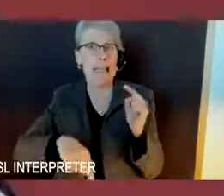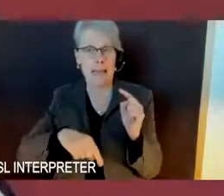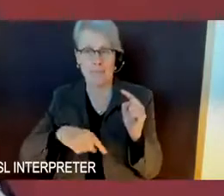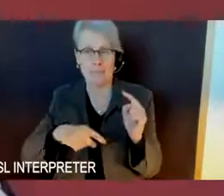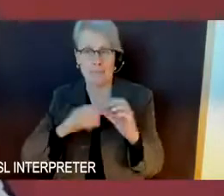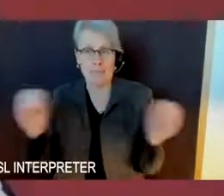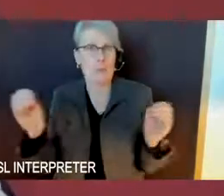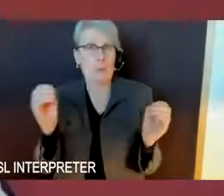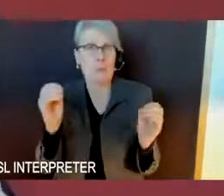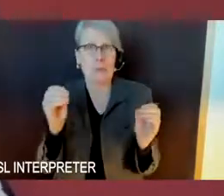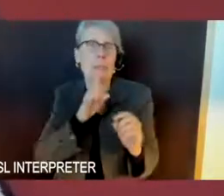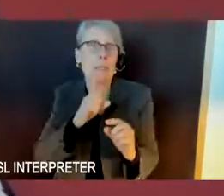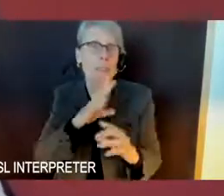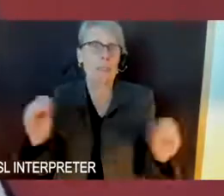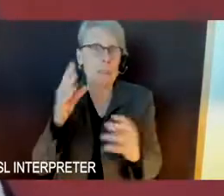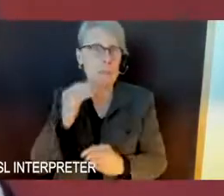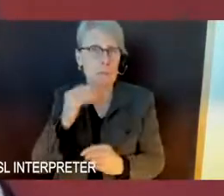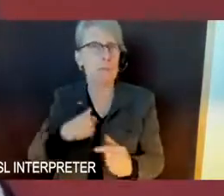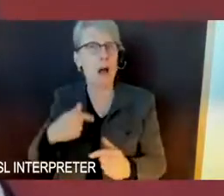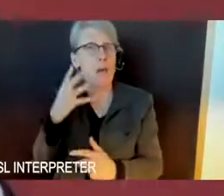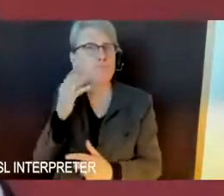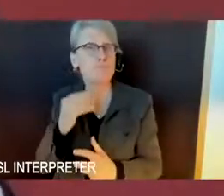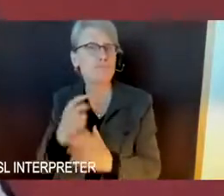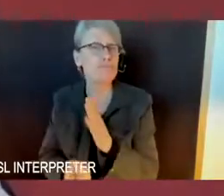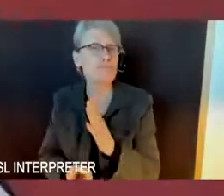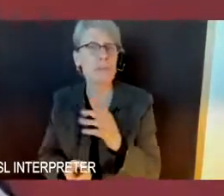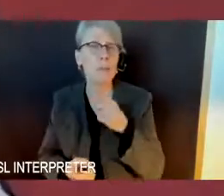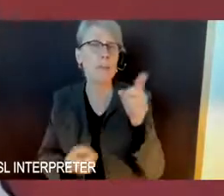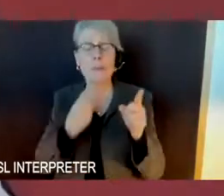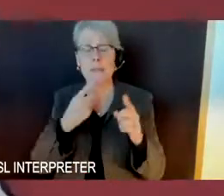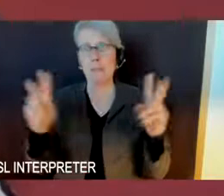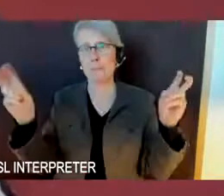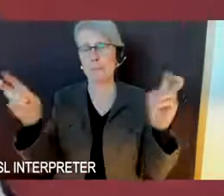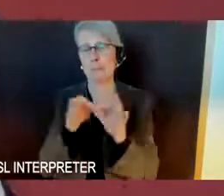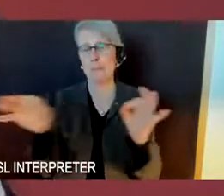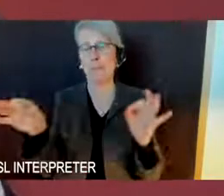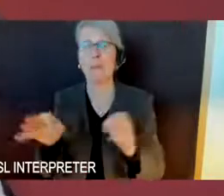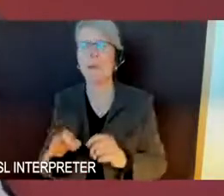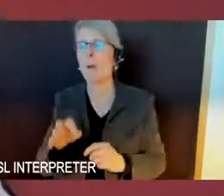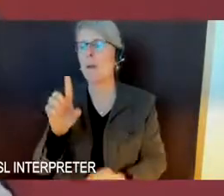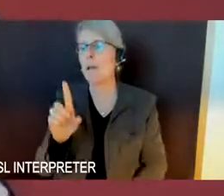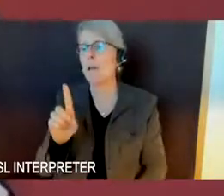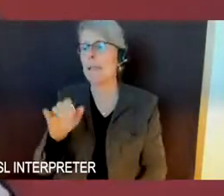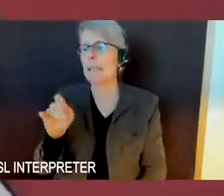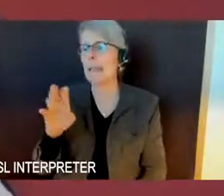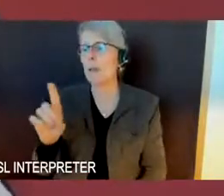experience within a world that was so familiar to me. So headlines would read things